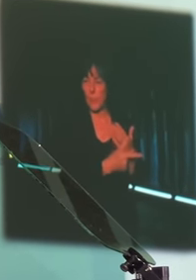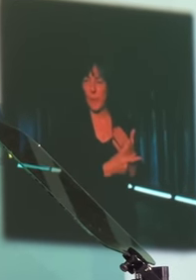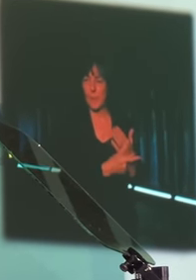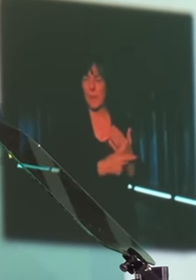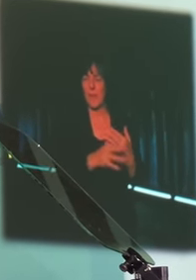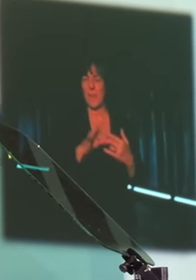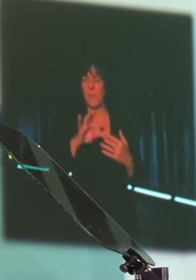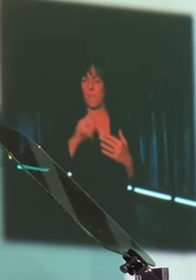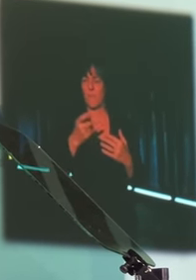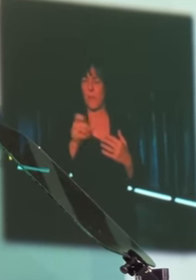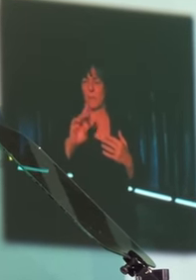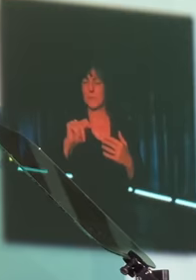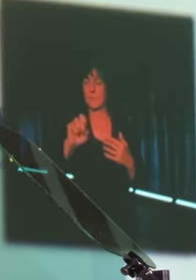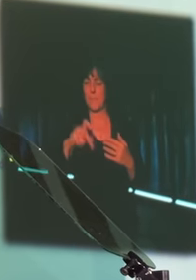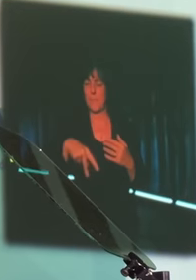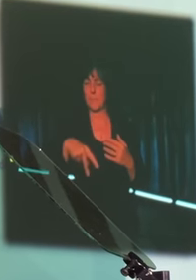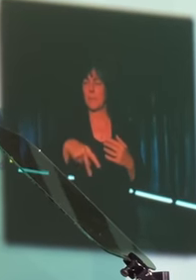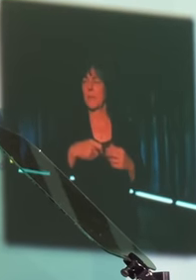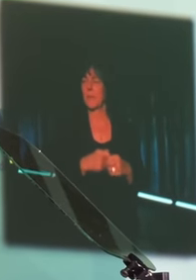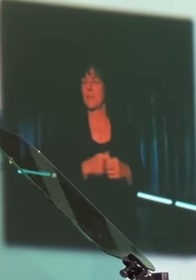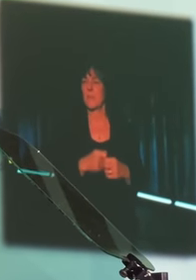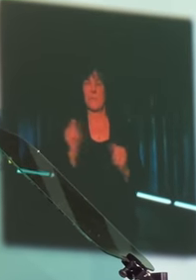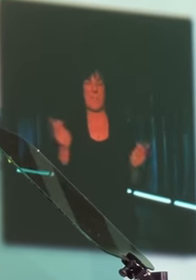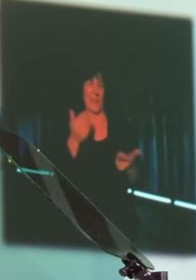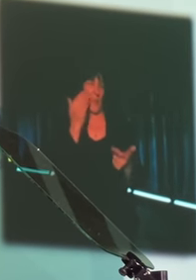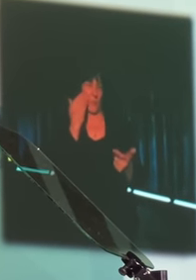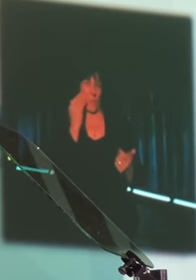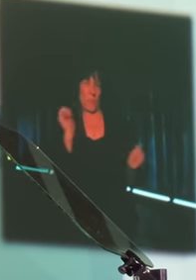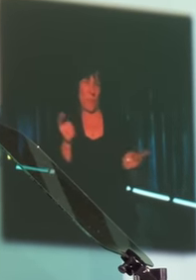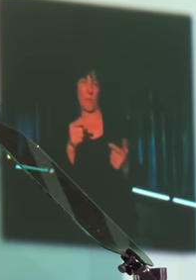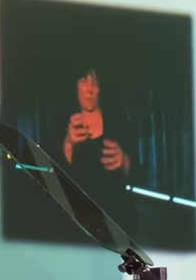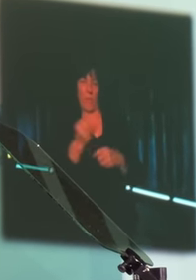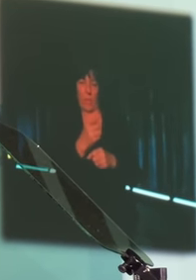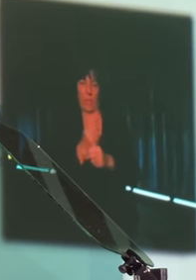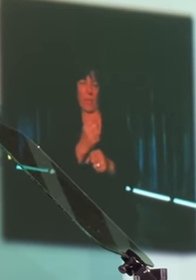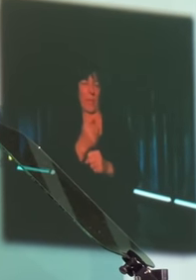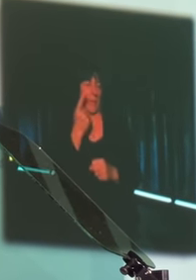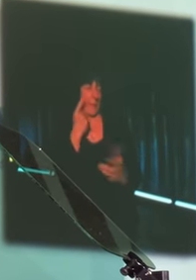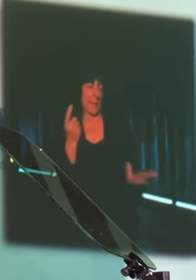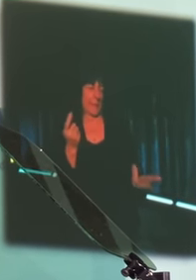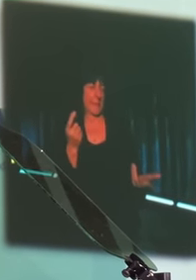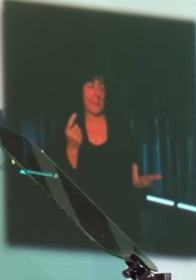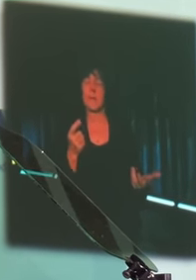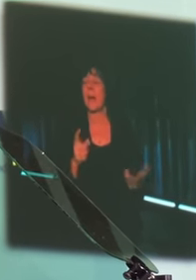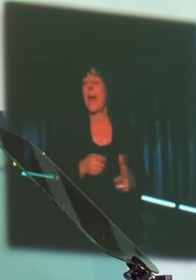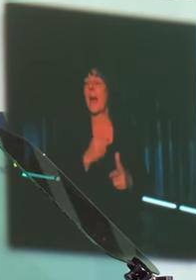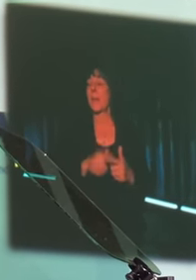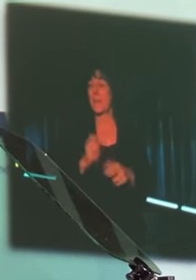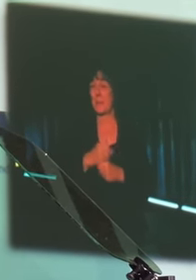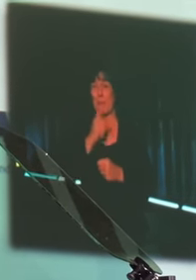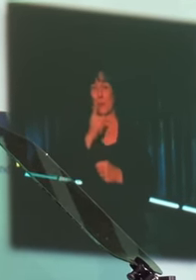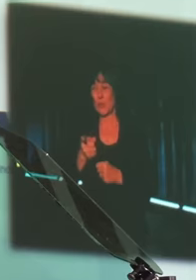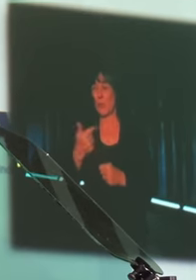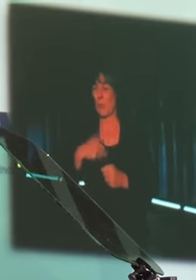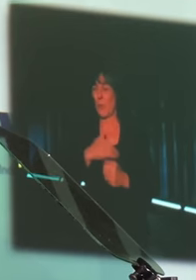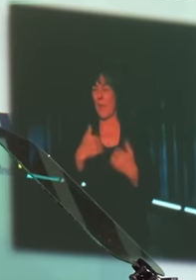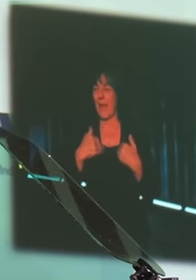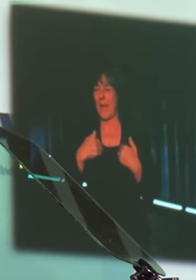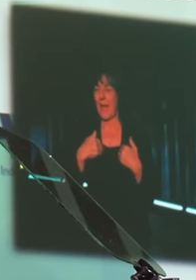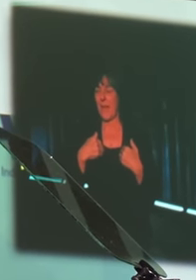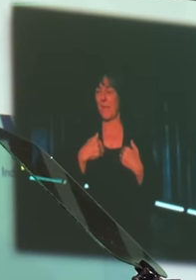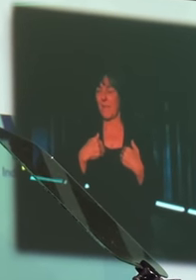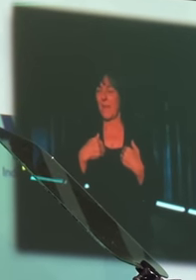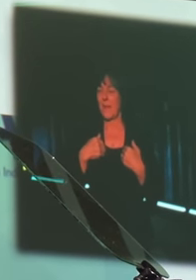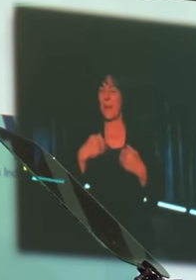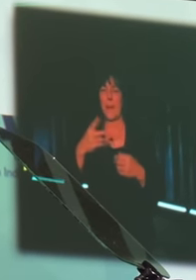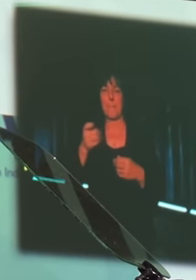FDIPR, FRTEP, like I could just, y'all already know all the acronyms, I think. And then making sure that we've got parity for